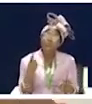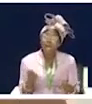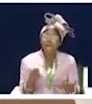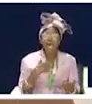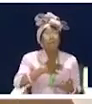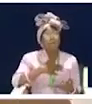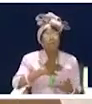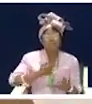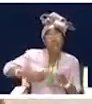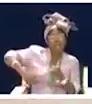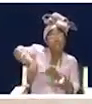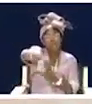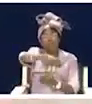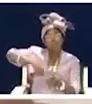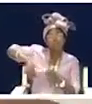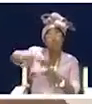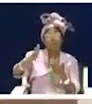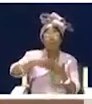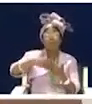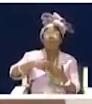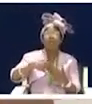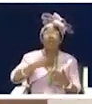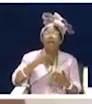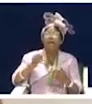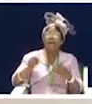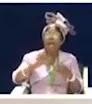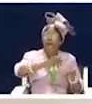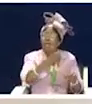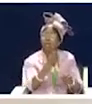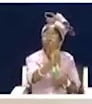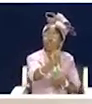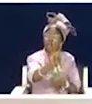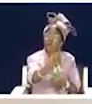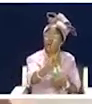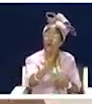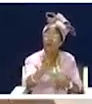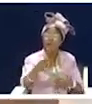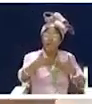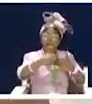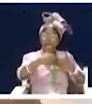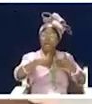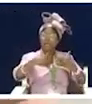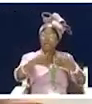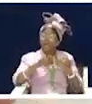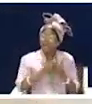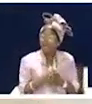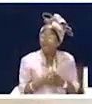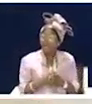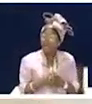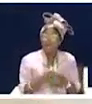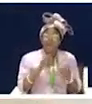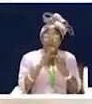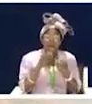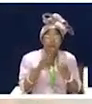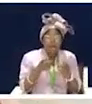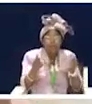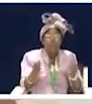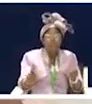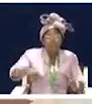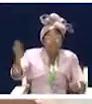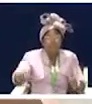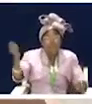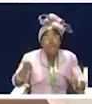please reverse. Immediately reverse. Another 4 at the back. And I quickly wind up the